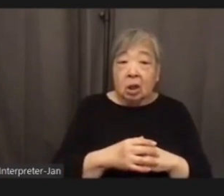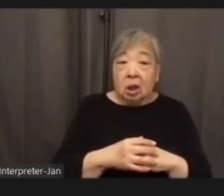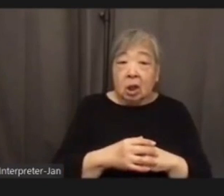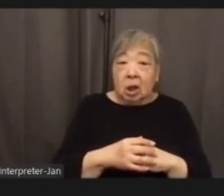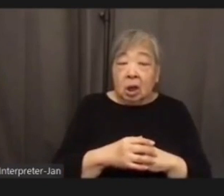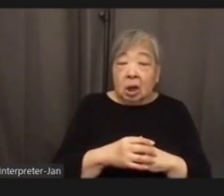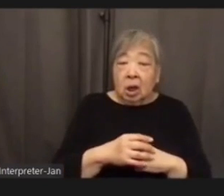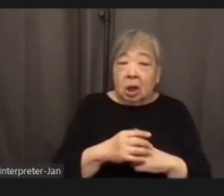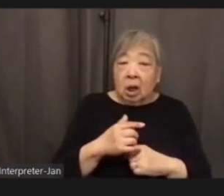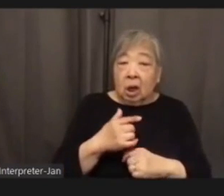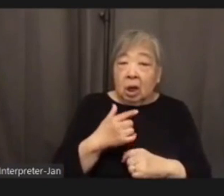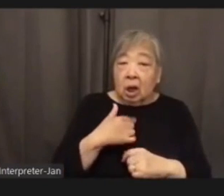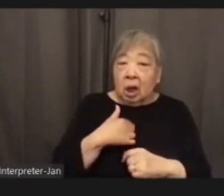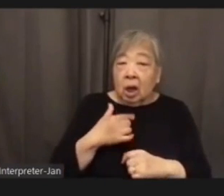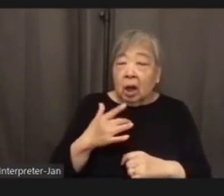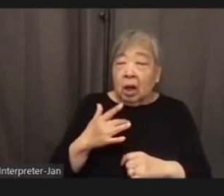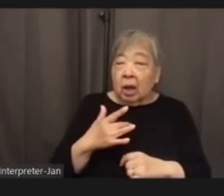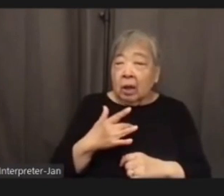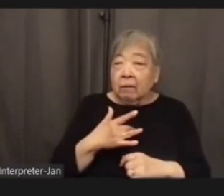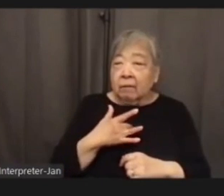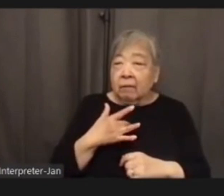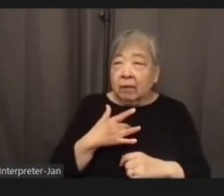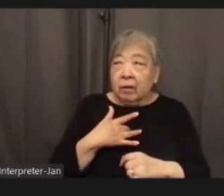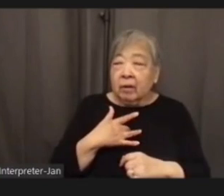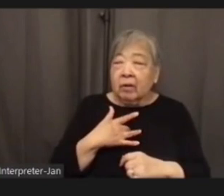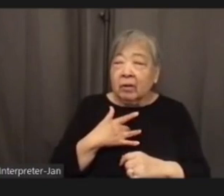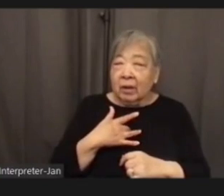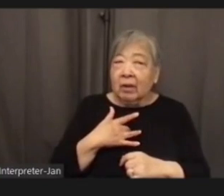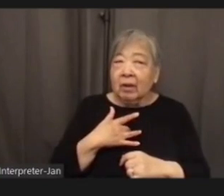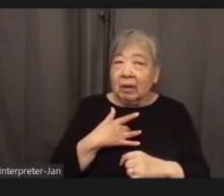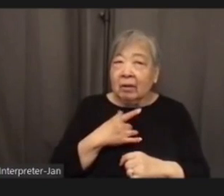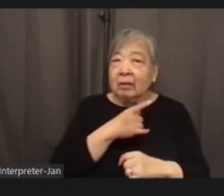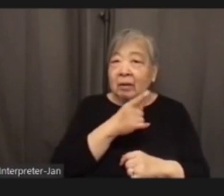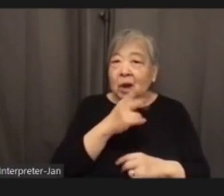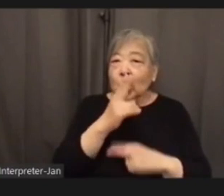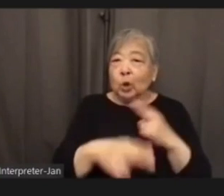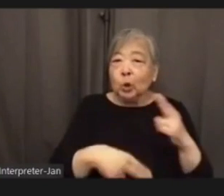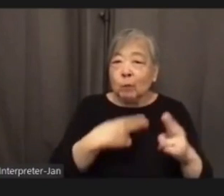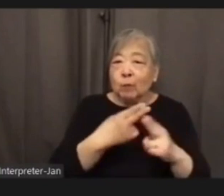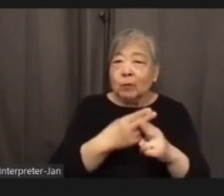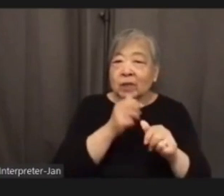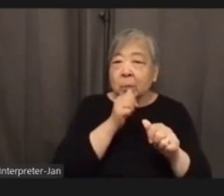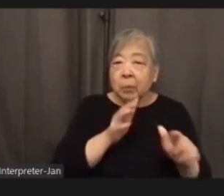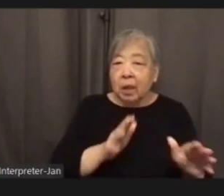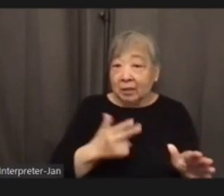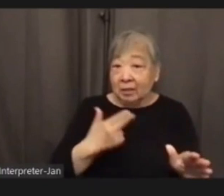So I feel the universe blessed us with the timing of being able to track